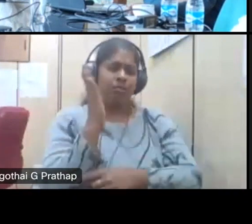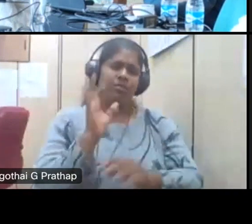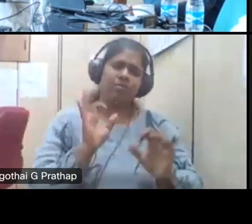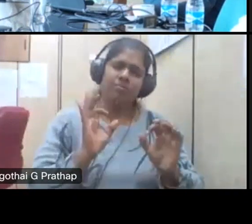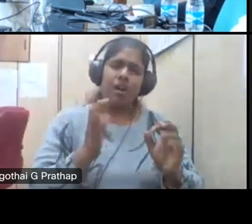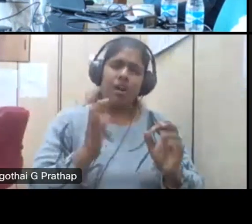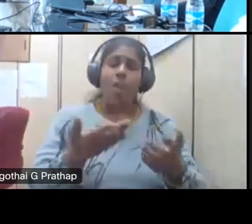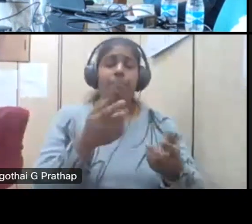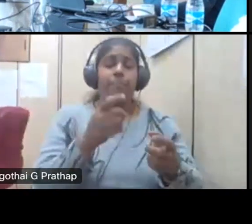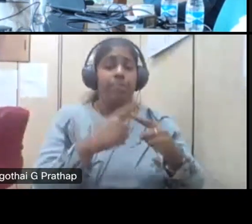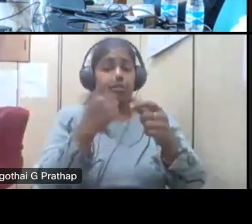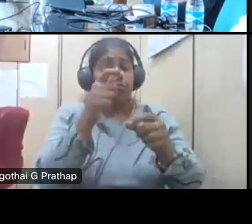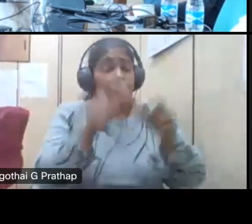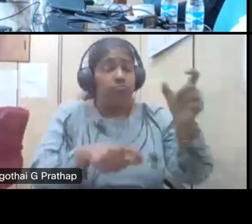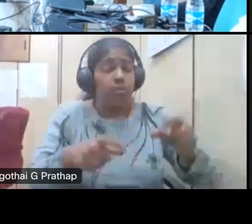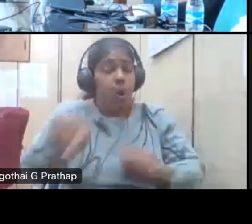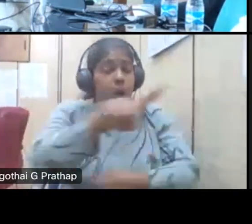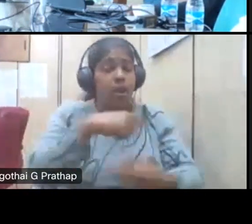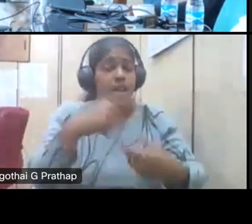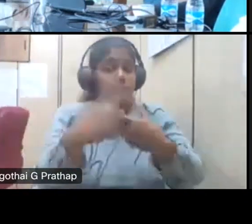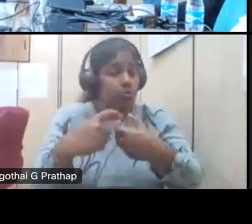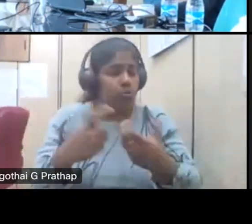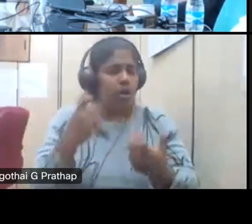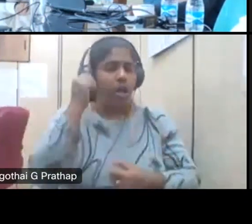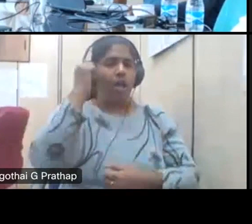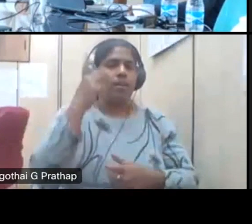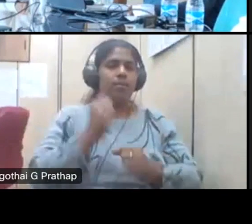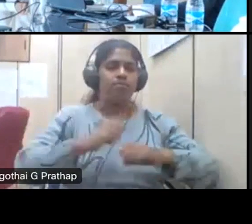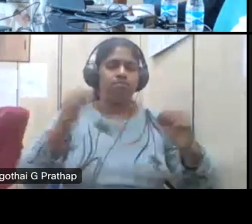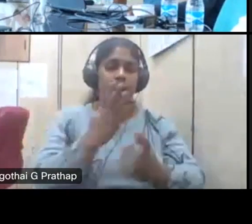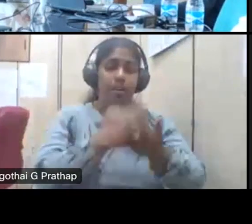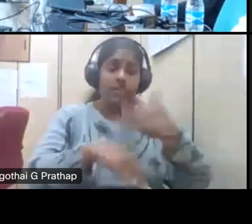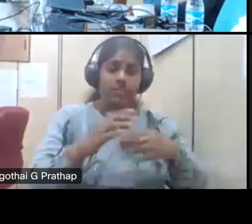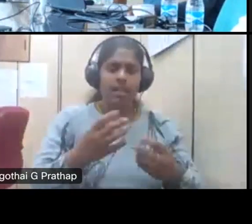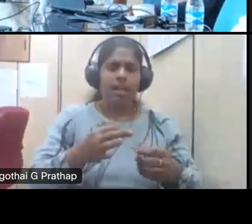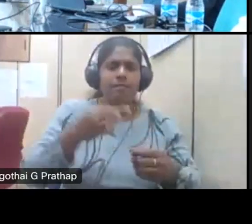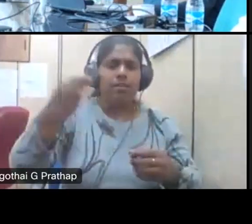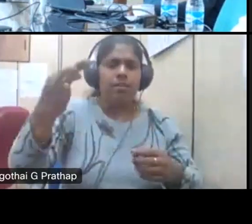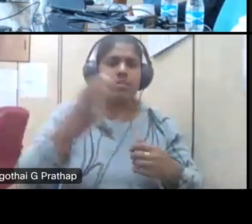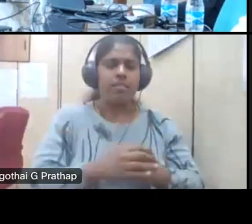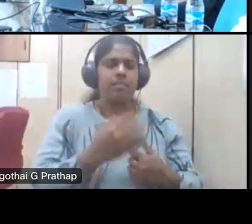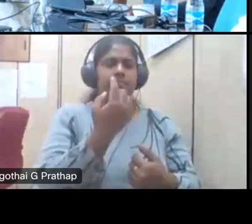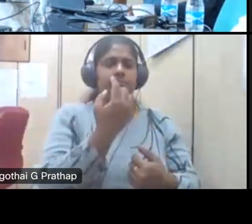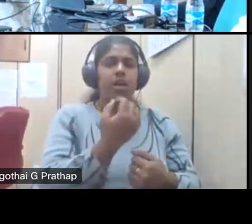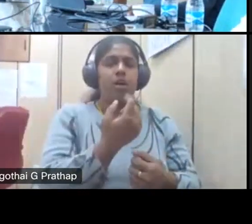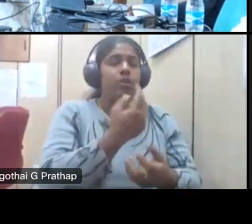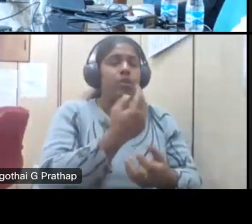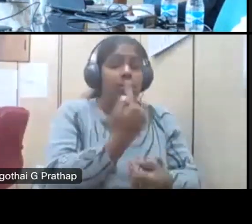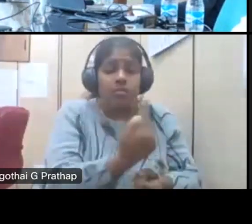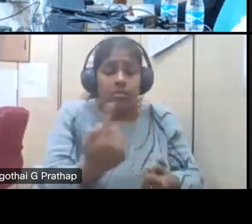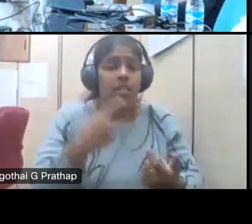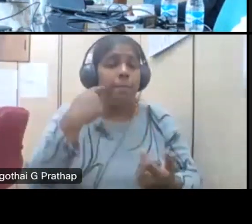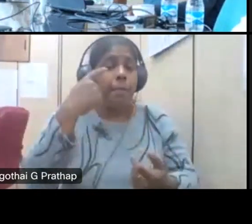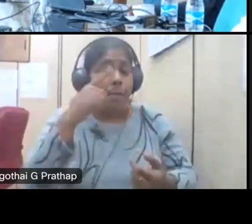understood that Down syndrome can be handled. We will take it forward. Three cheers to every child with Down syndrome, the parents,